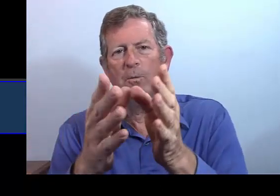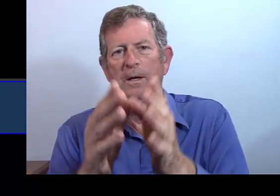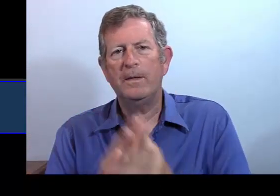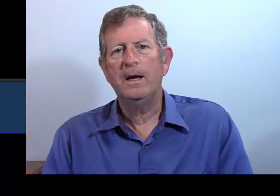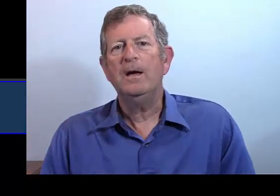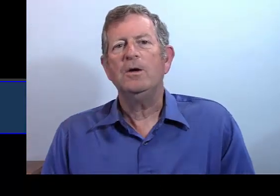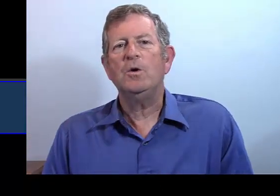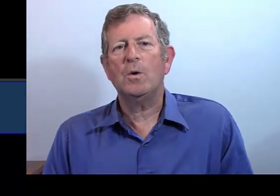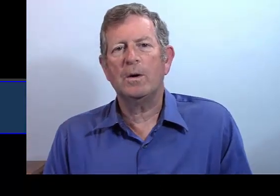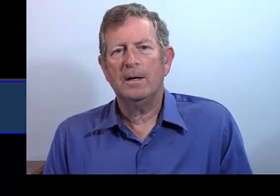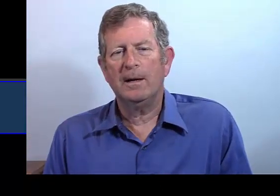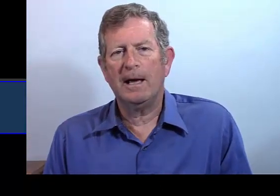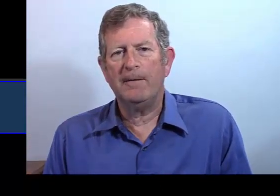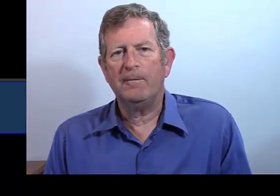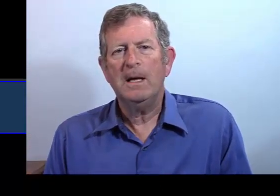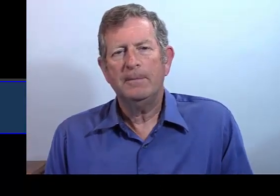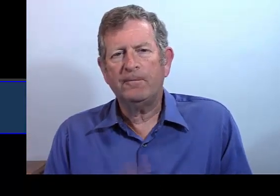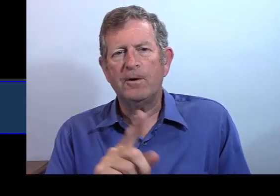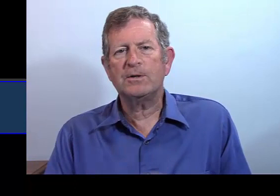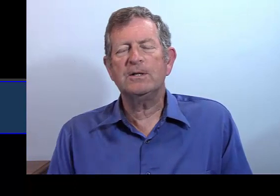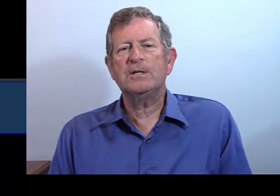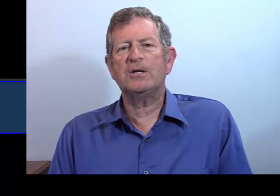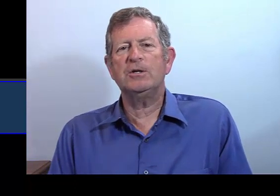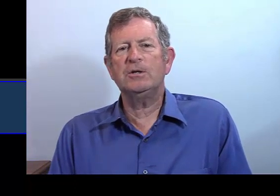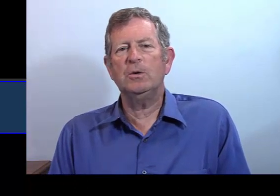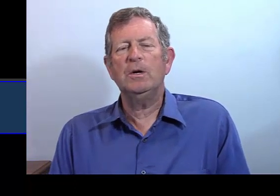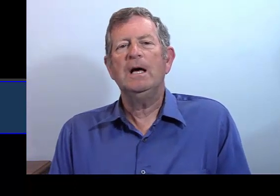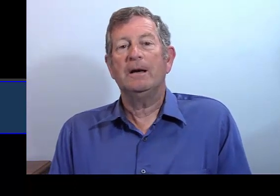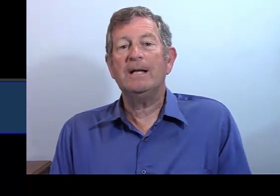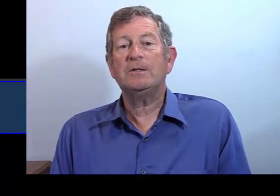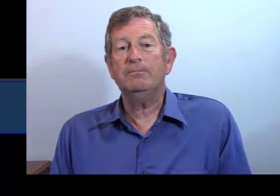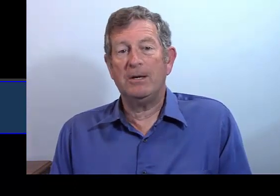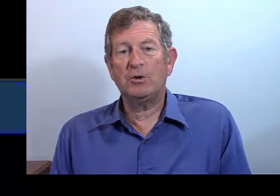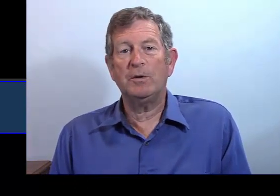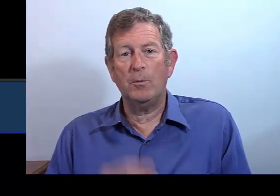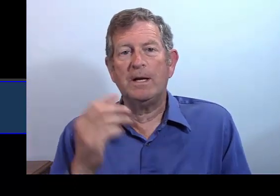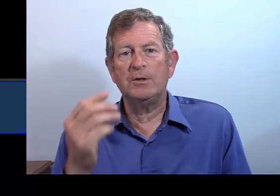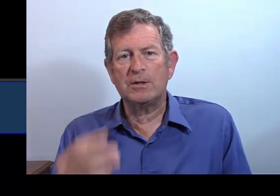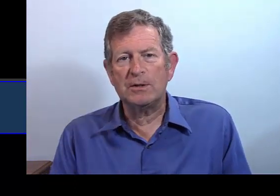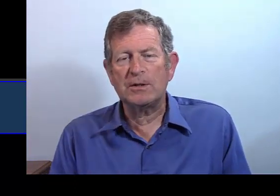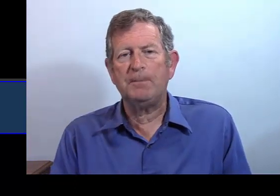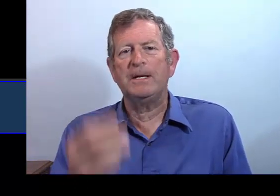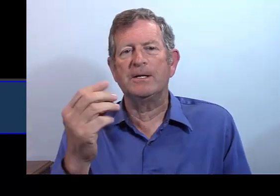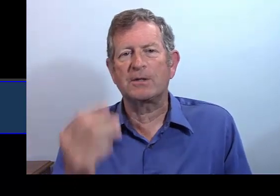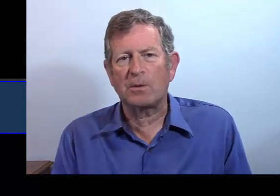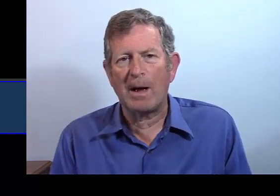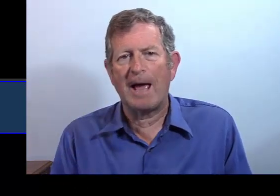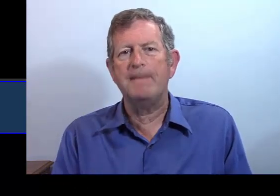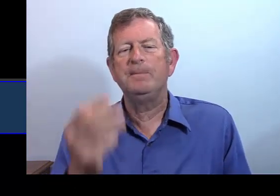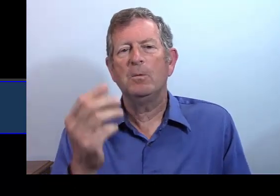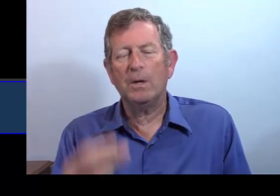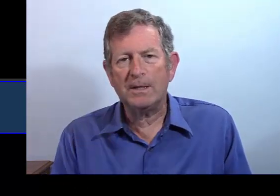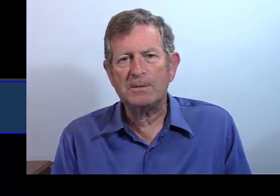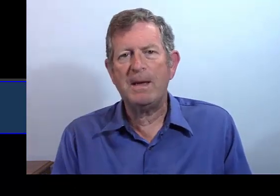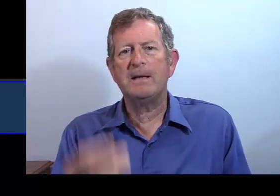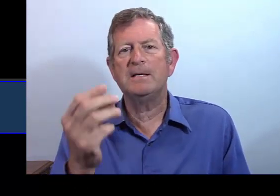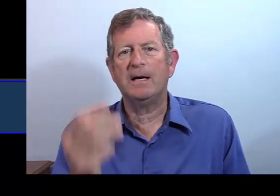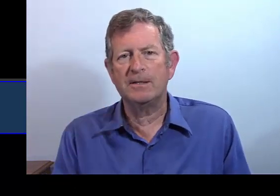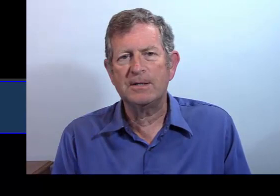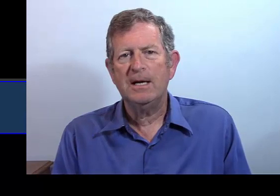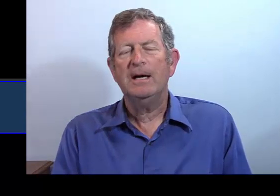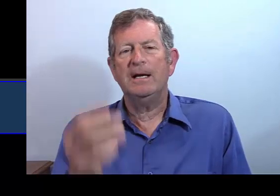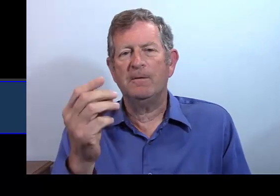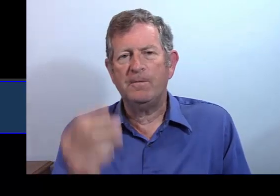life with your life. But first, in section 2, let's make sure that we can just simply describe what this